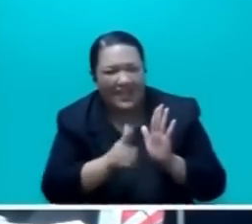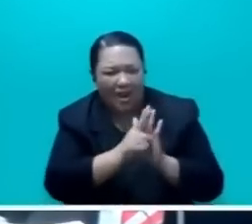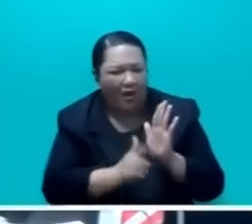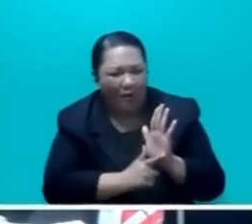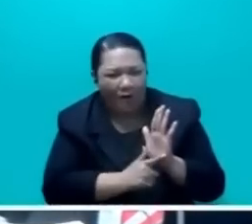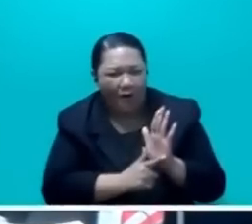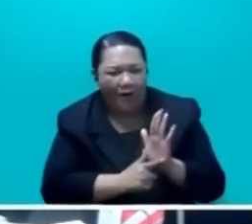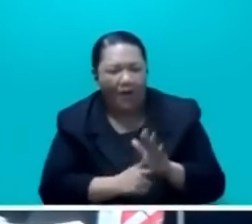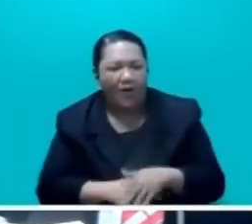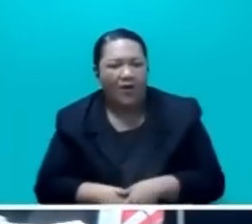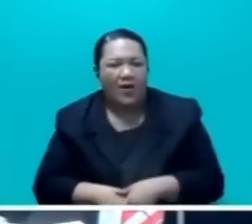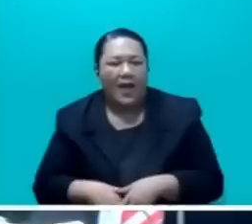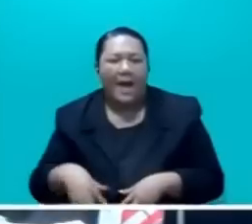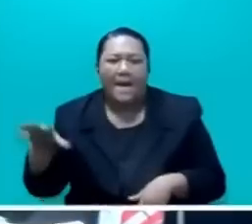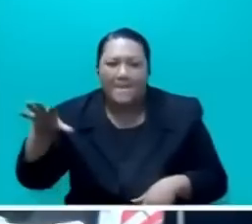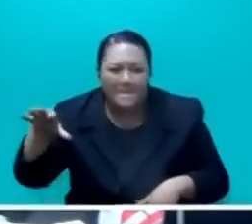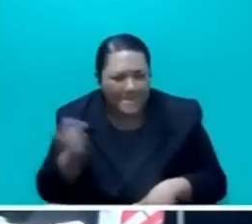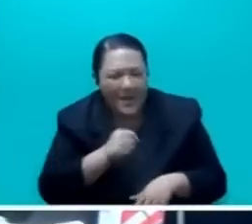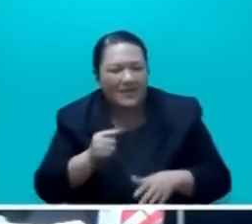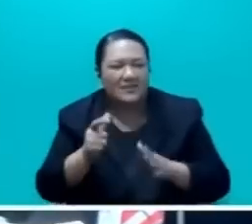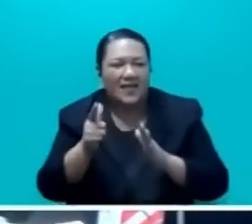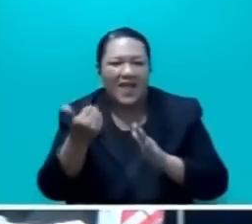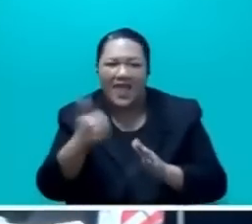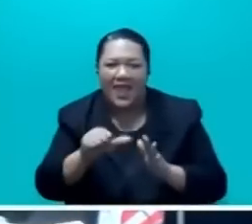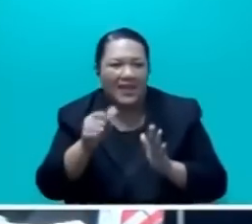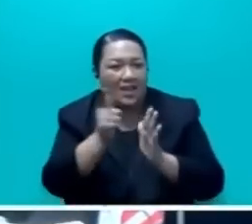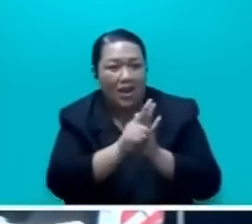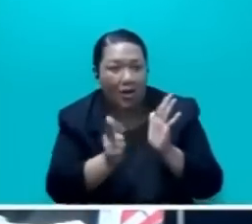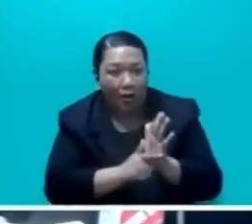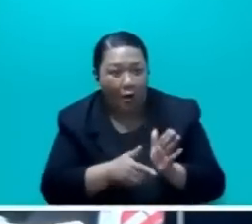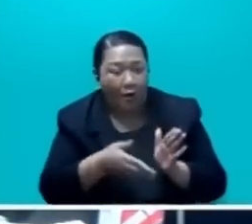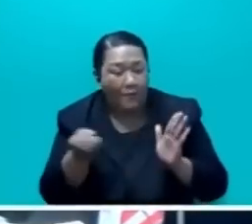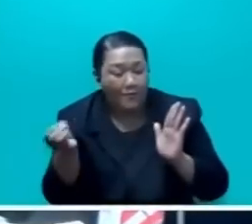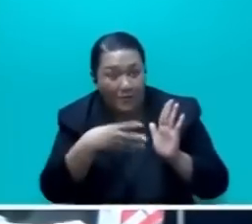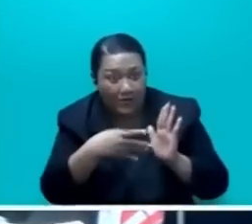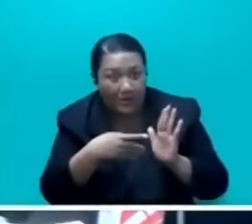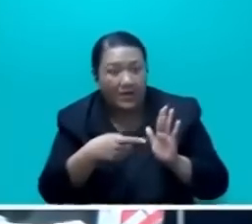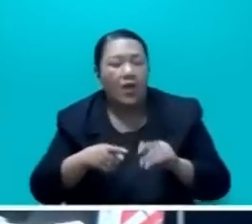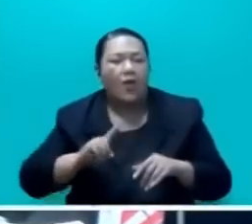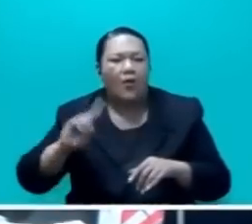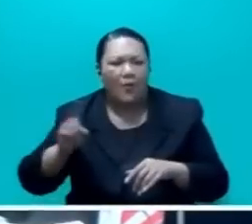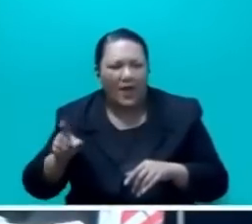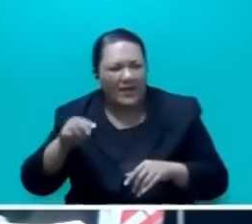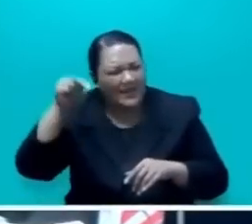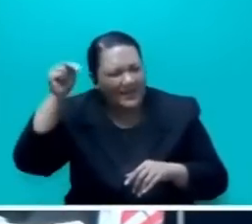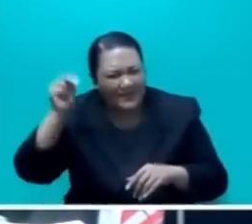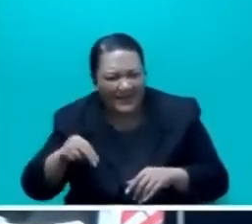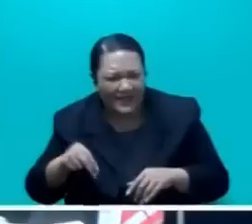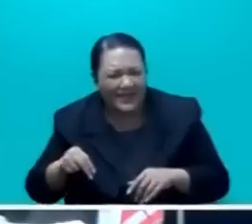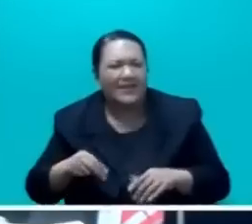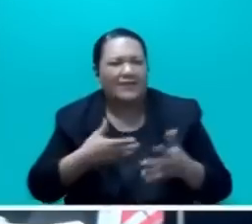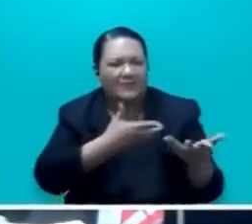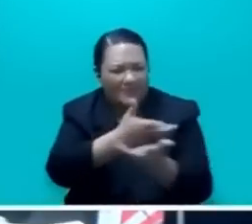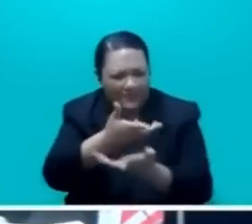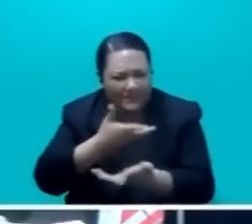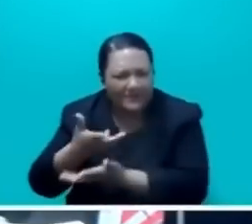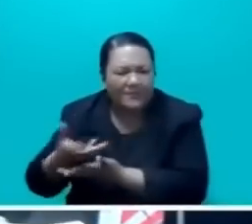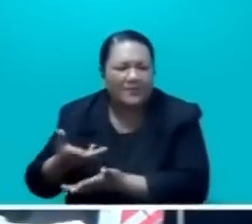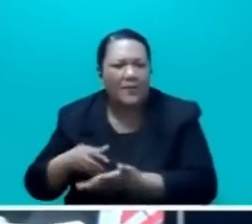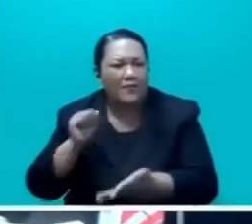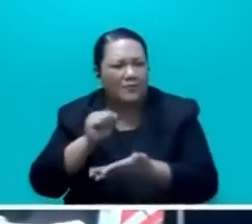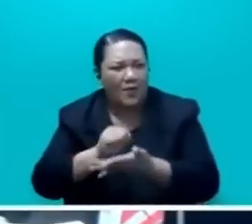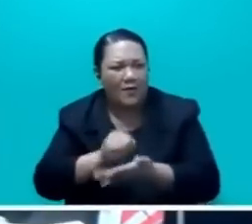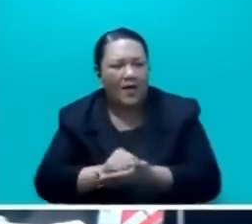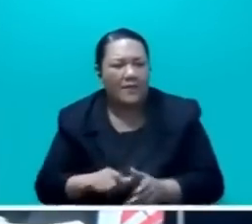House to maintain decorum in the way we conduct ourselves in addressing issues in this House. May I plead to my fellow honorable